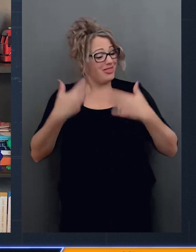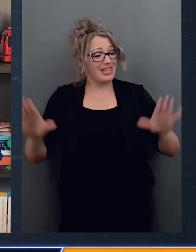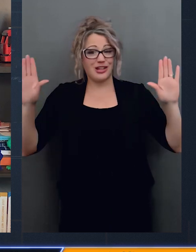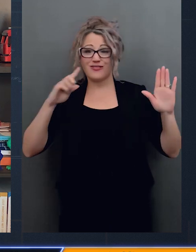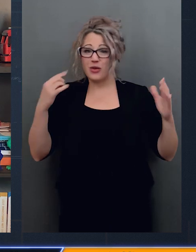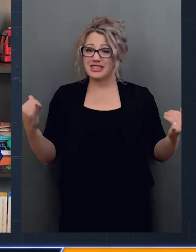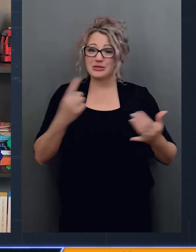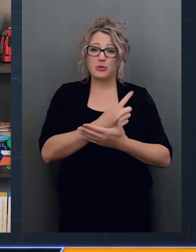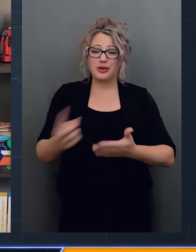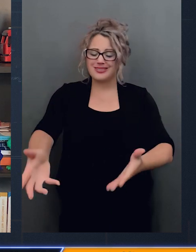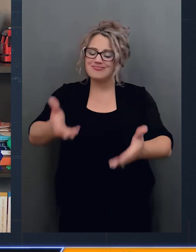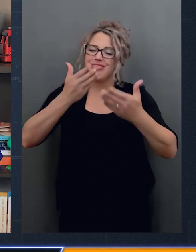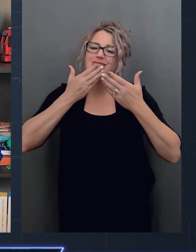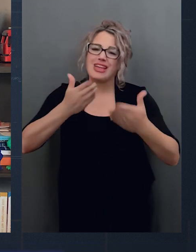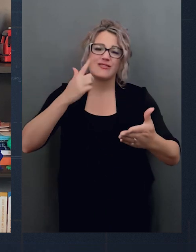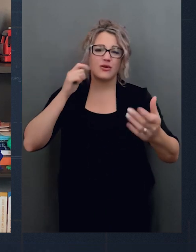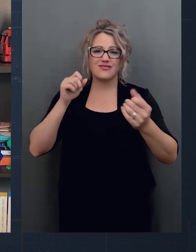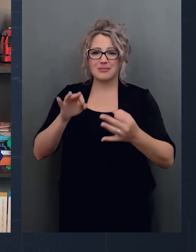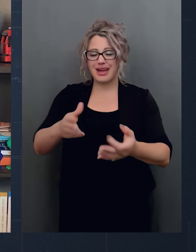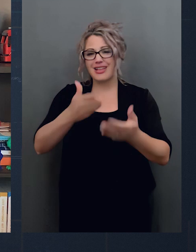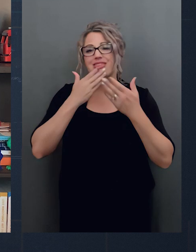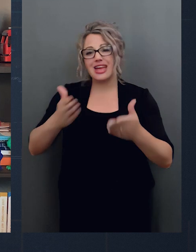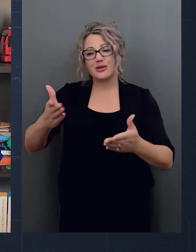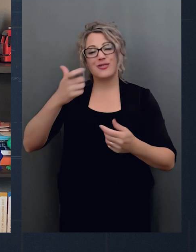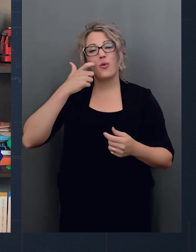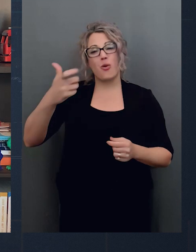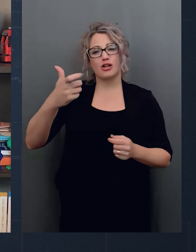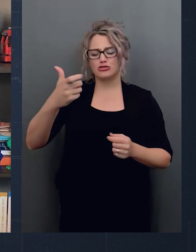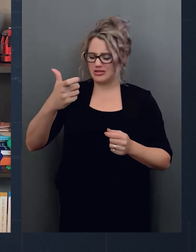And that's all I got to share for this week. But thanks for the great feedback.